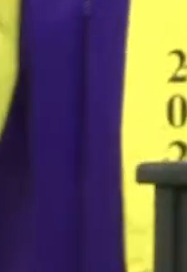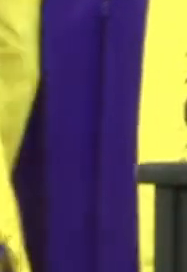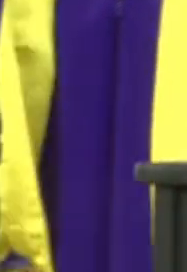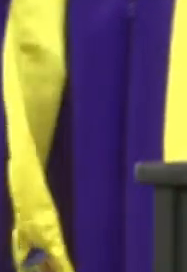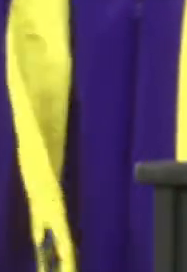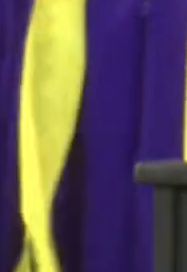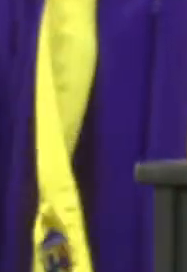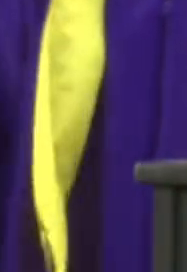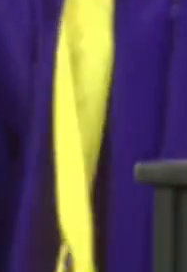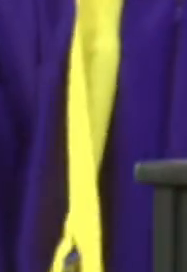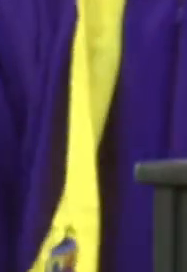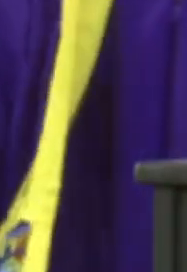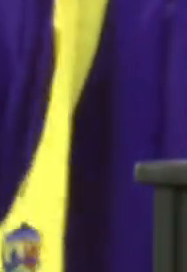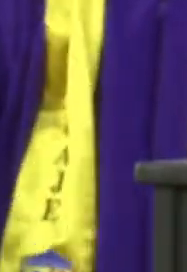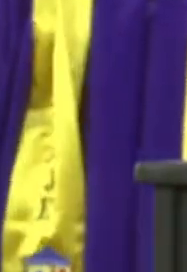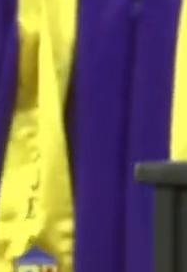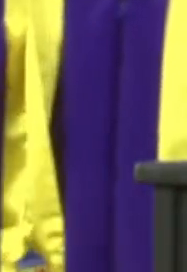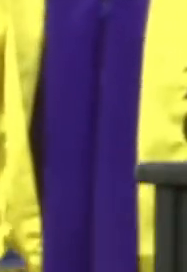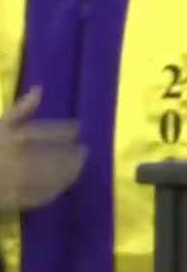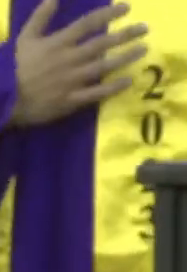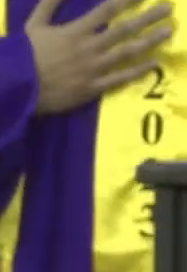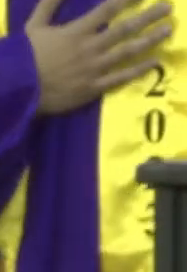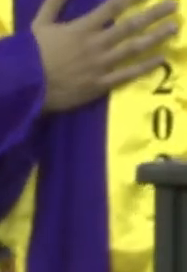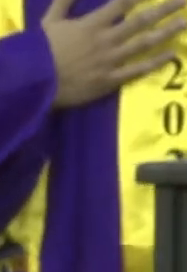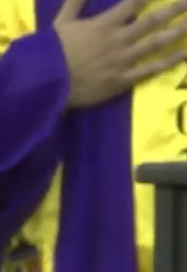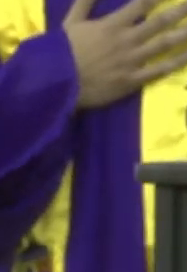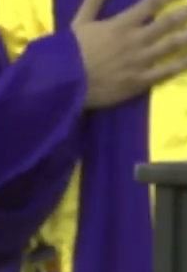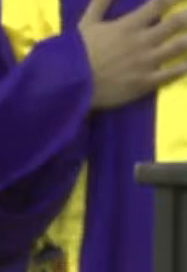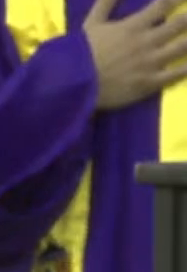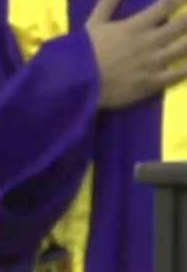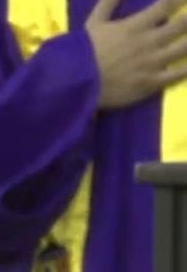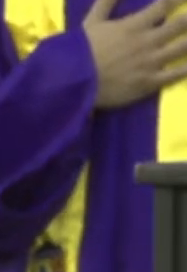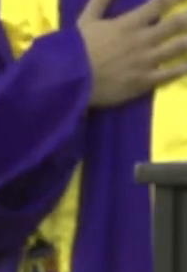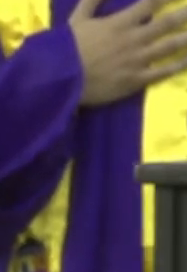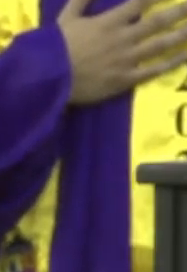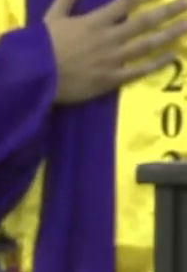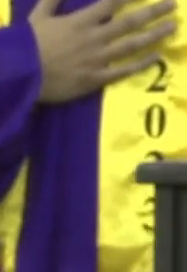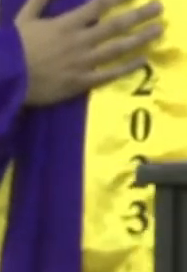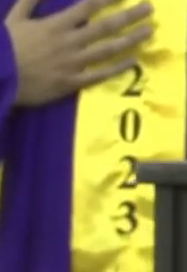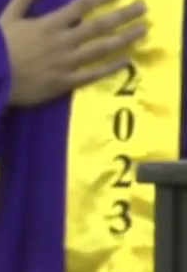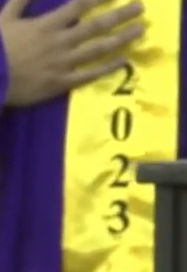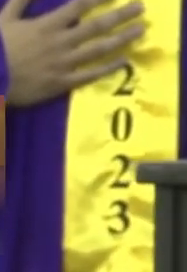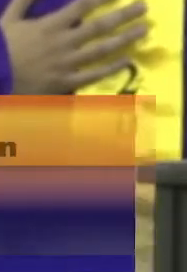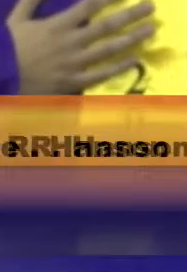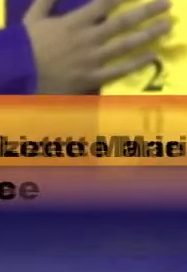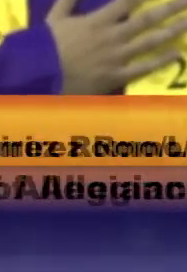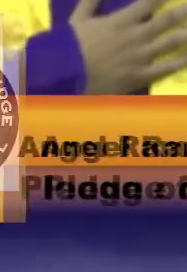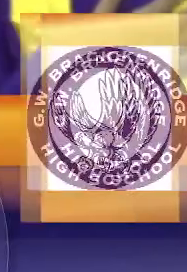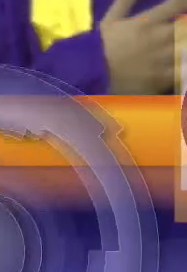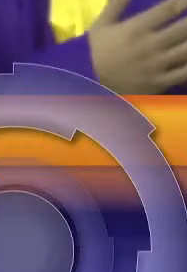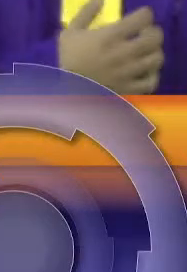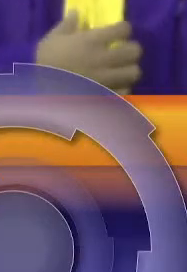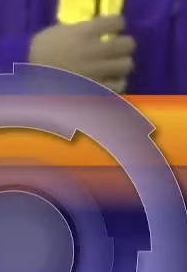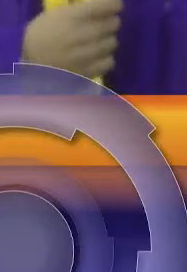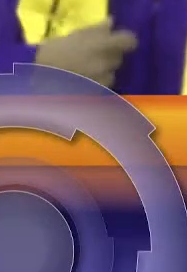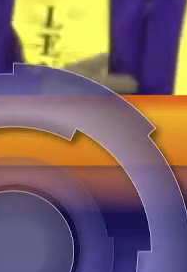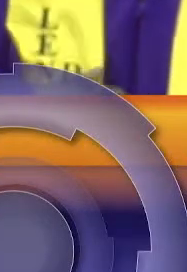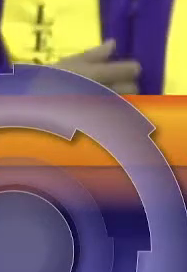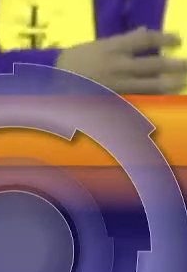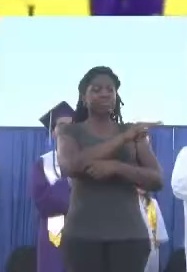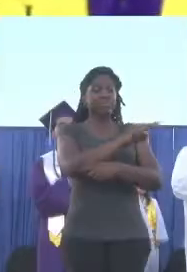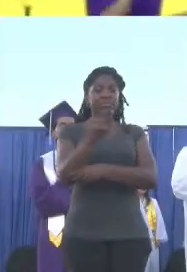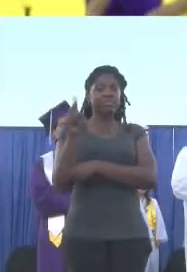I pledge allegiance to the flag of the United States of America and to the Republic for which it stands, one